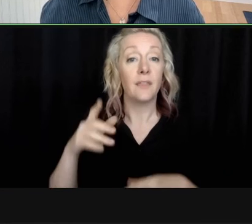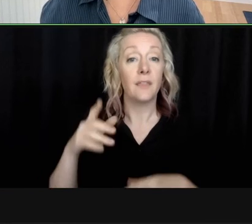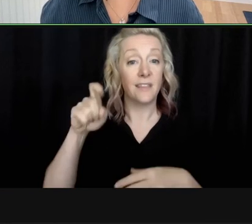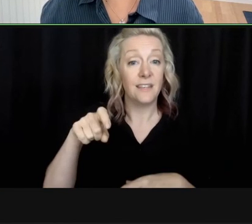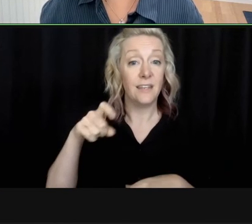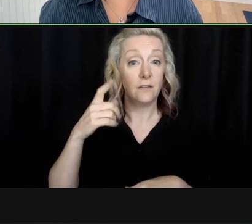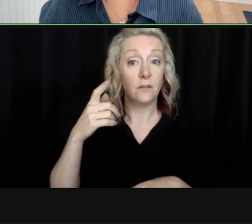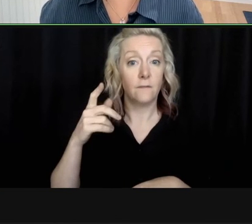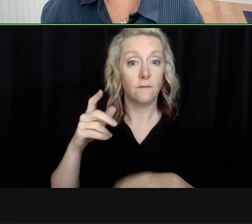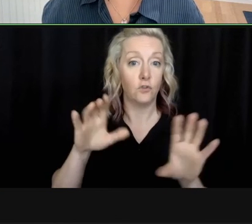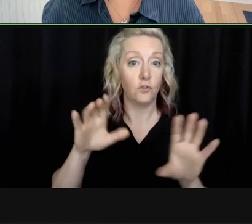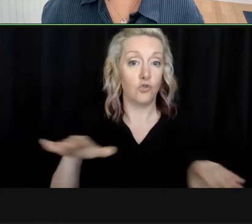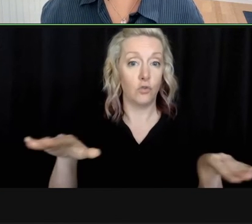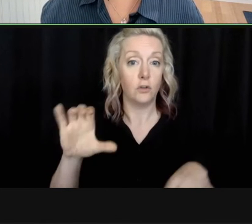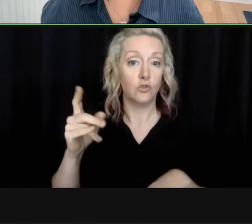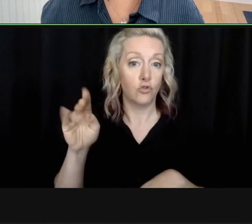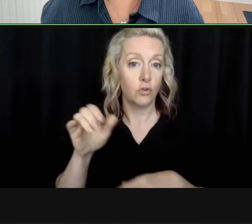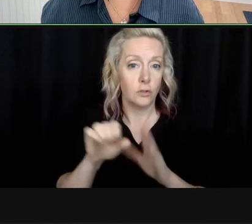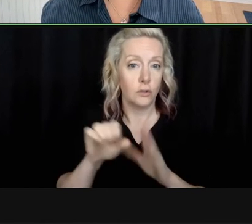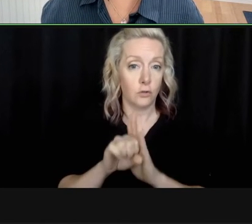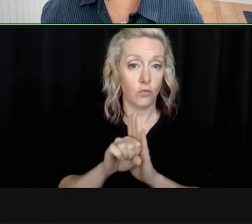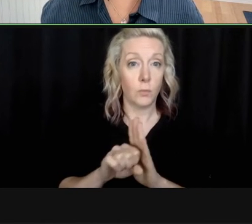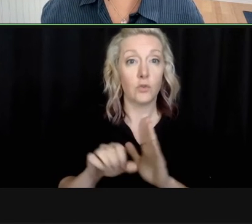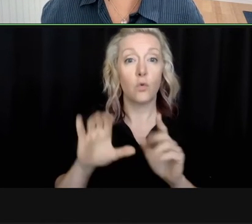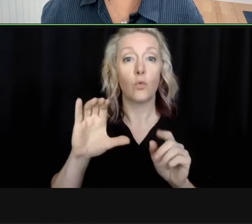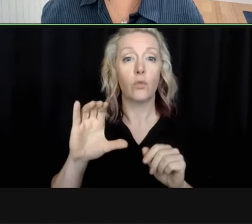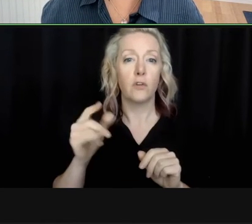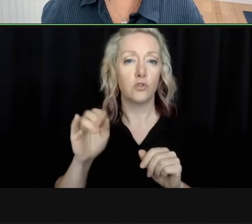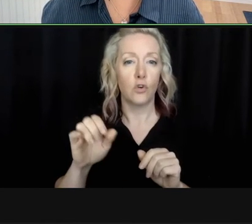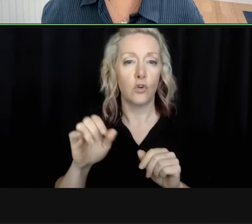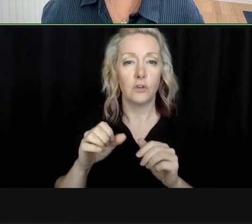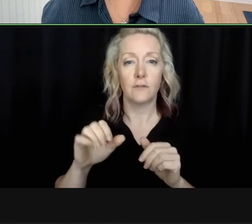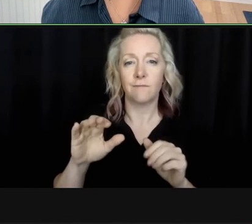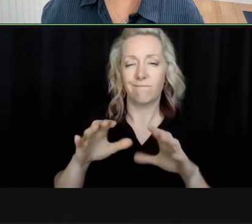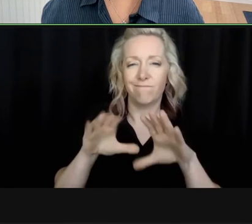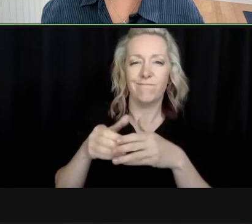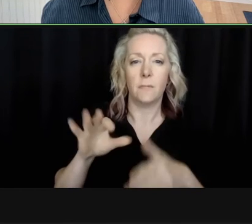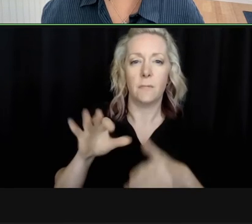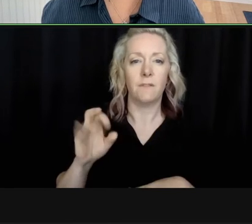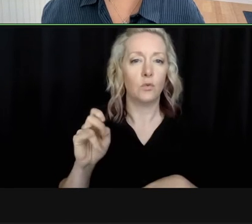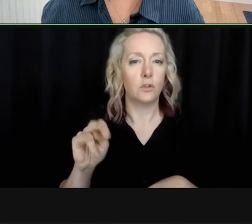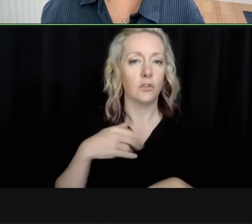with Charge syndrome. So if you go to the Charge Foundation, there's some, again, some great resources there.